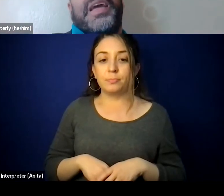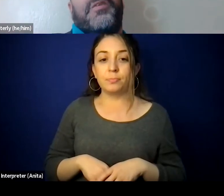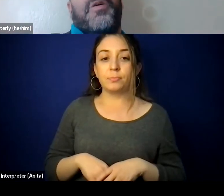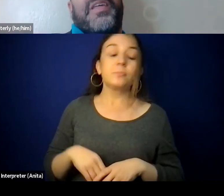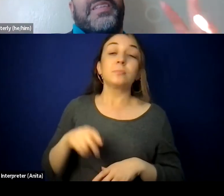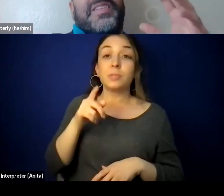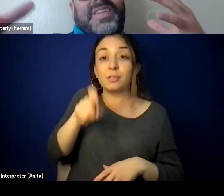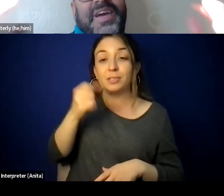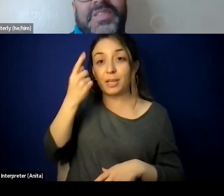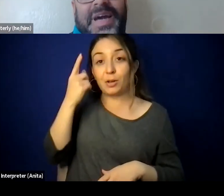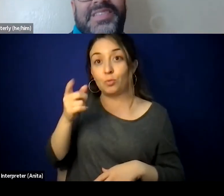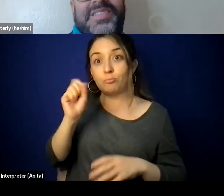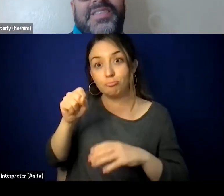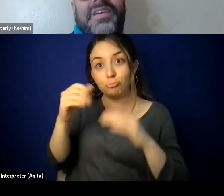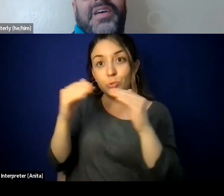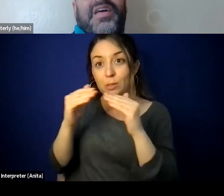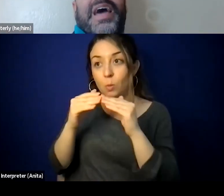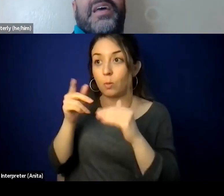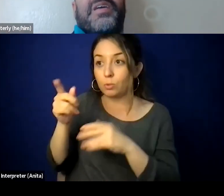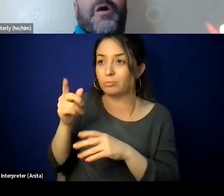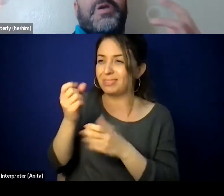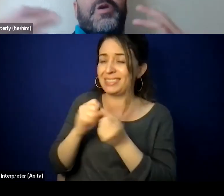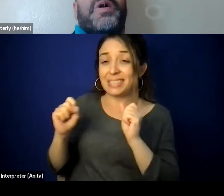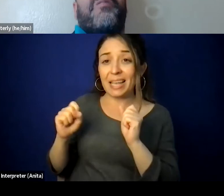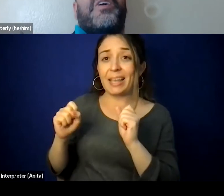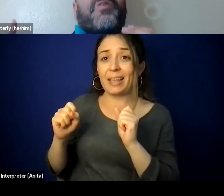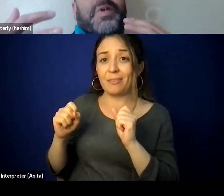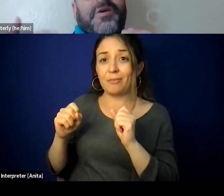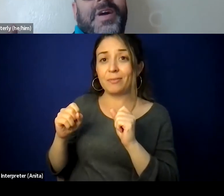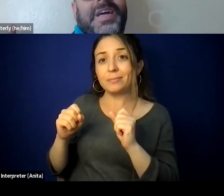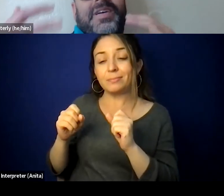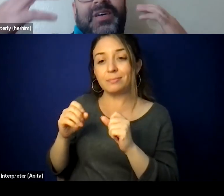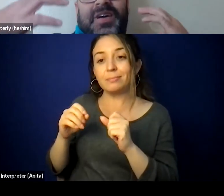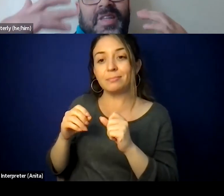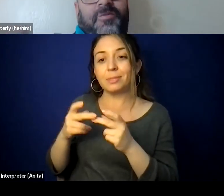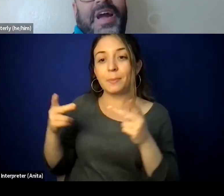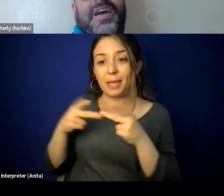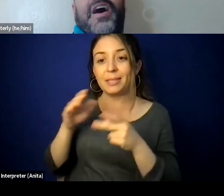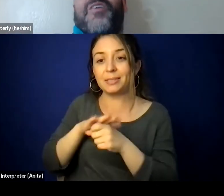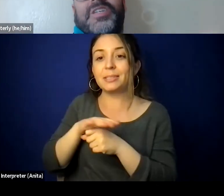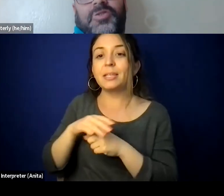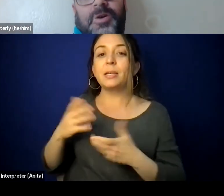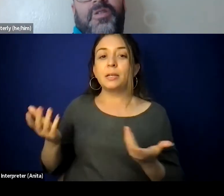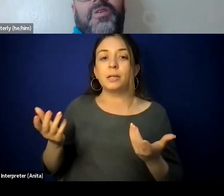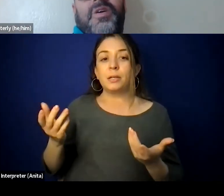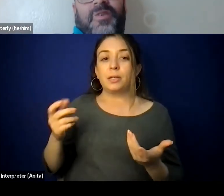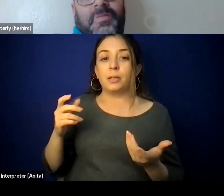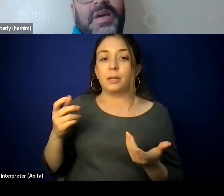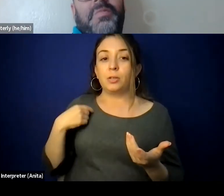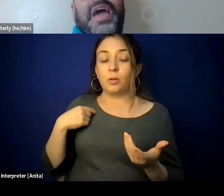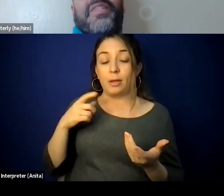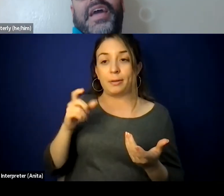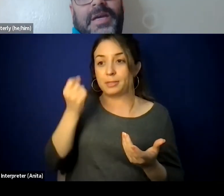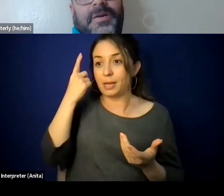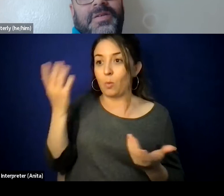you are equal, that this is a safe space, that you benefit from hearing the frank, unvarnished truth from